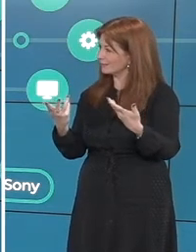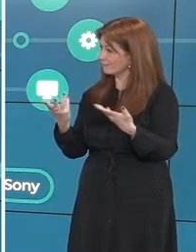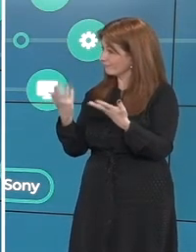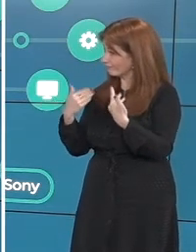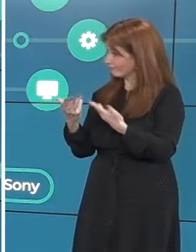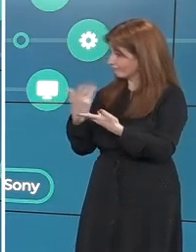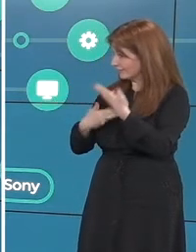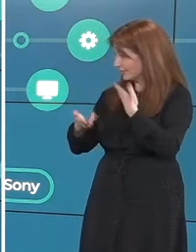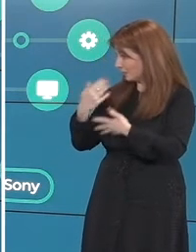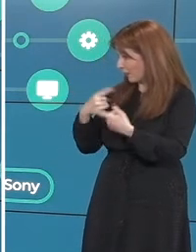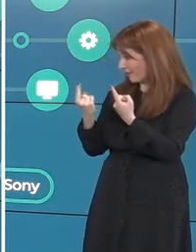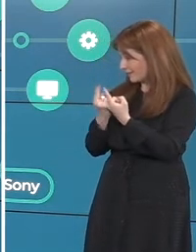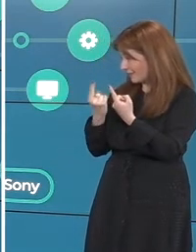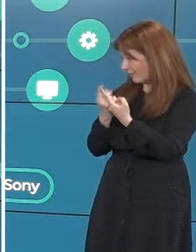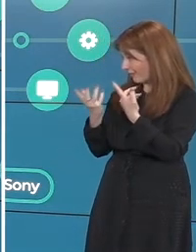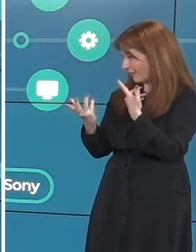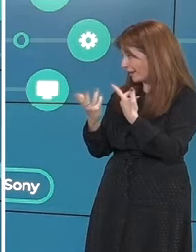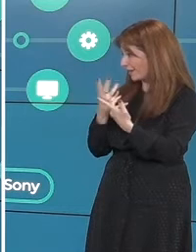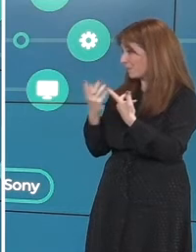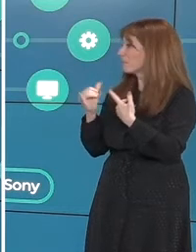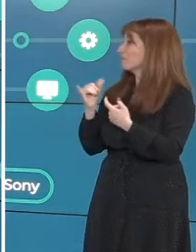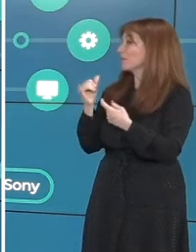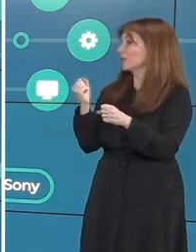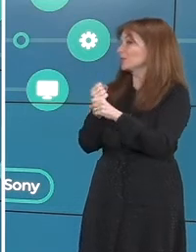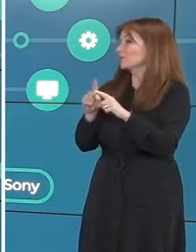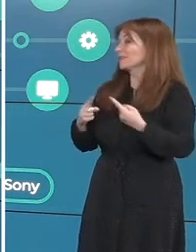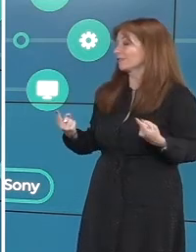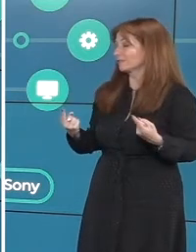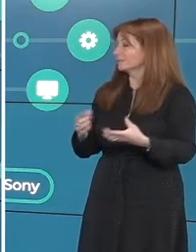that you would have done differently, and